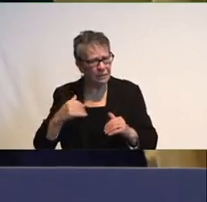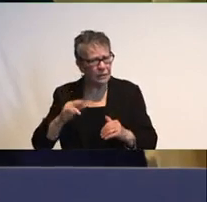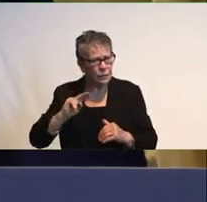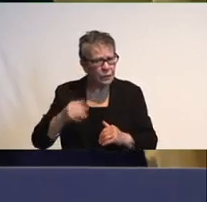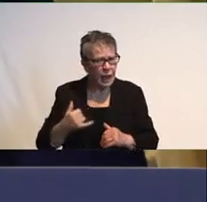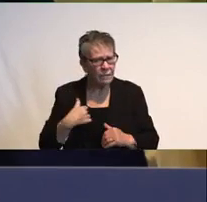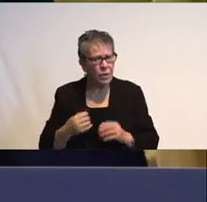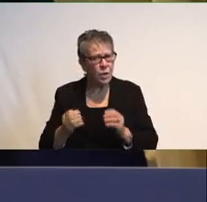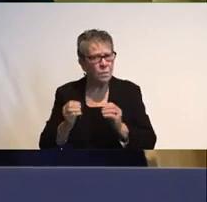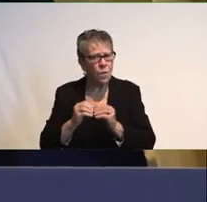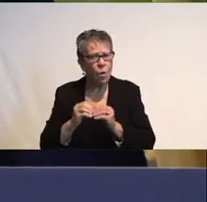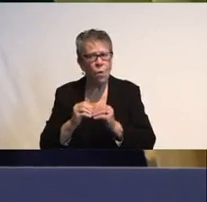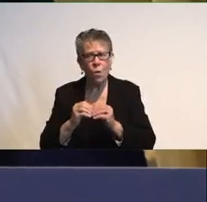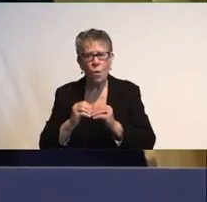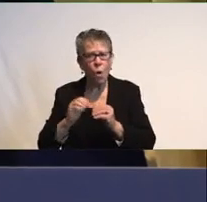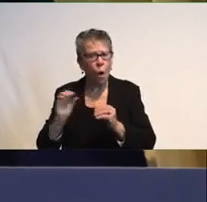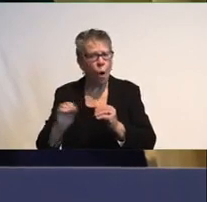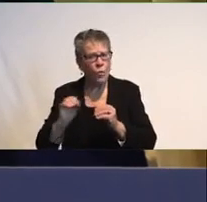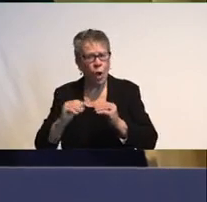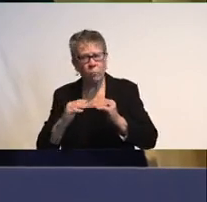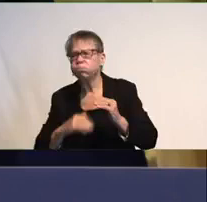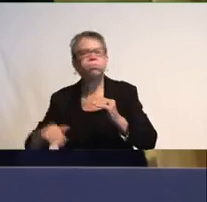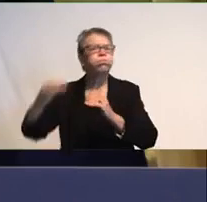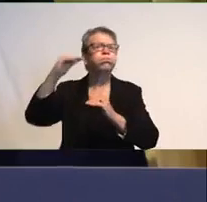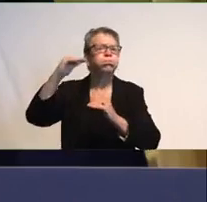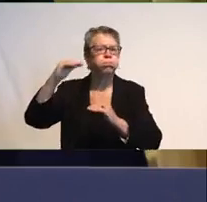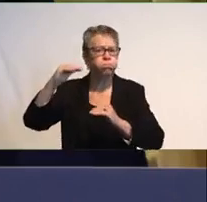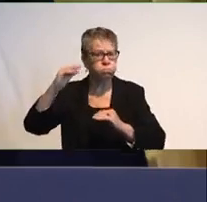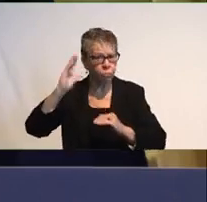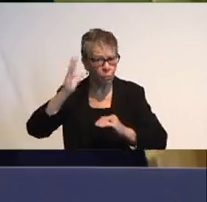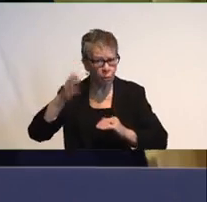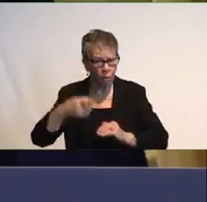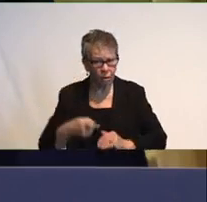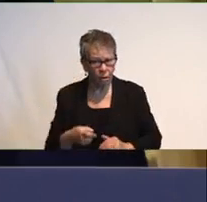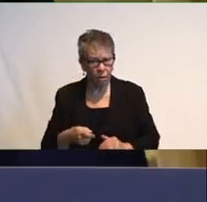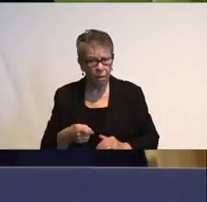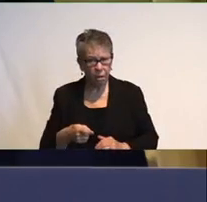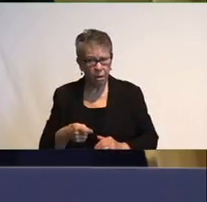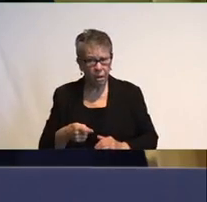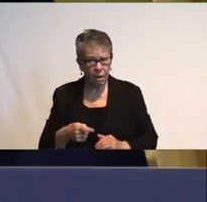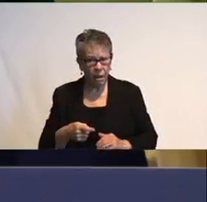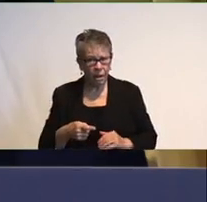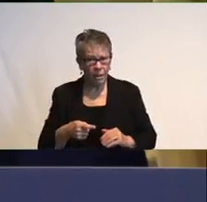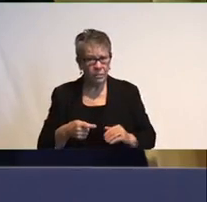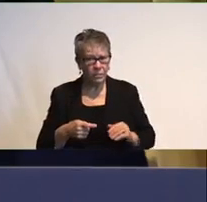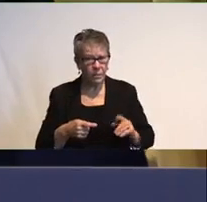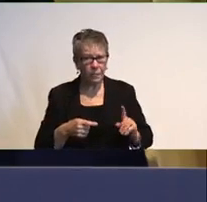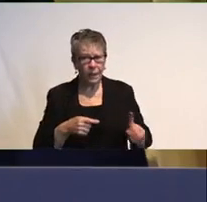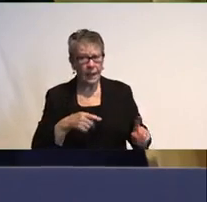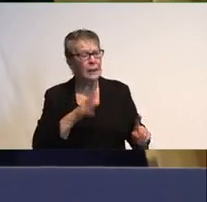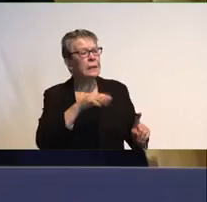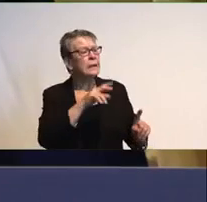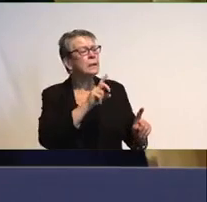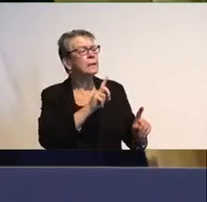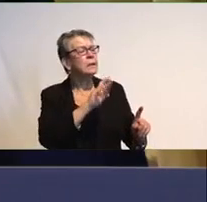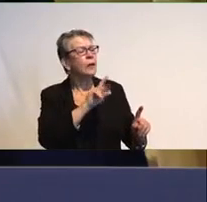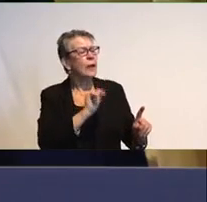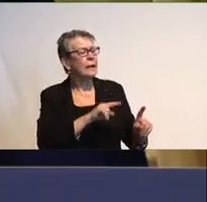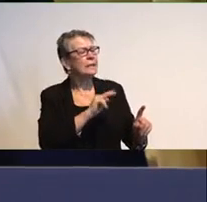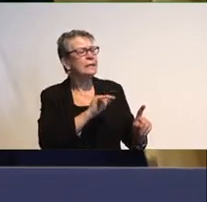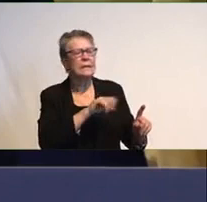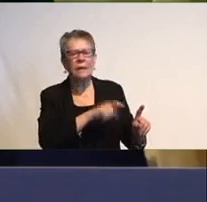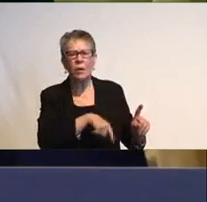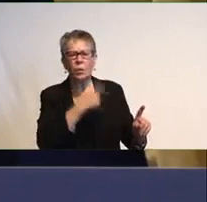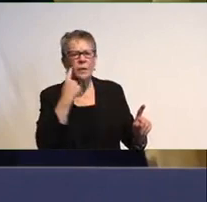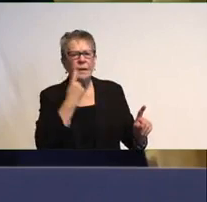well, this is a good time to bring Tina into the mix. On the first one, Judy, you had some evidence earlier that,